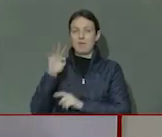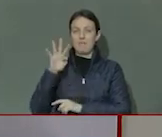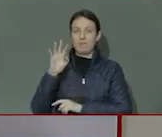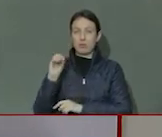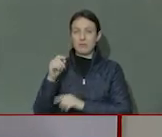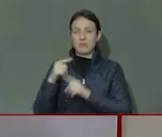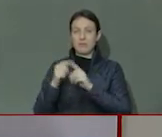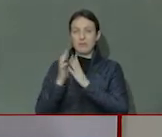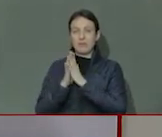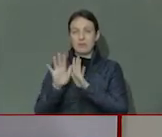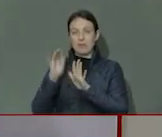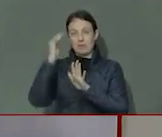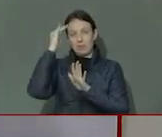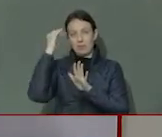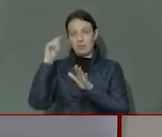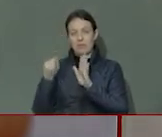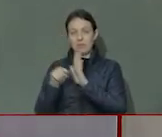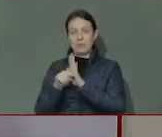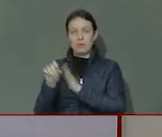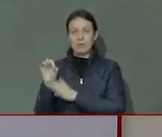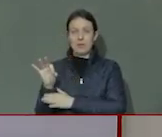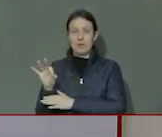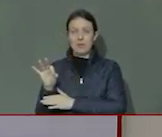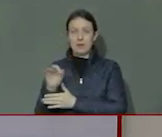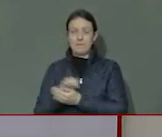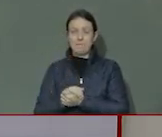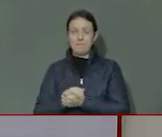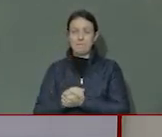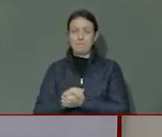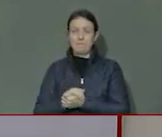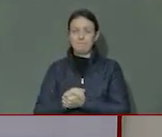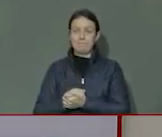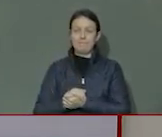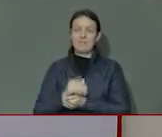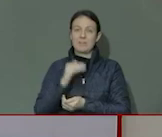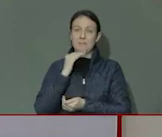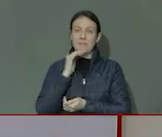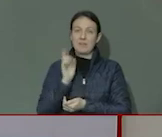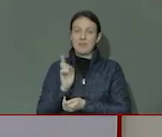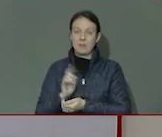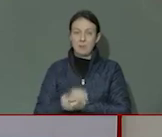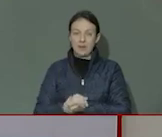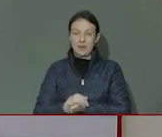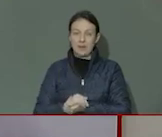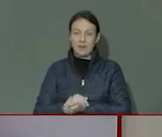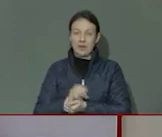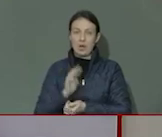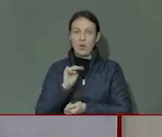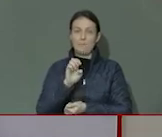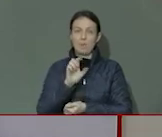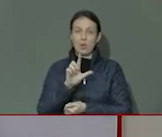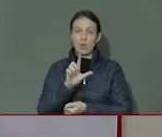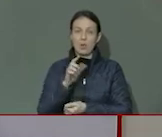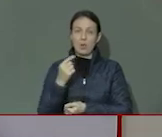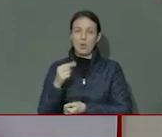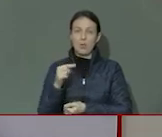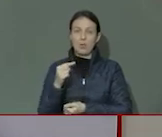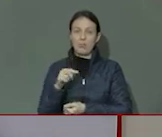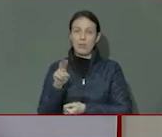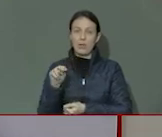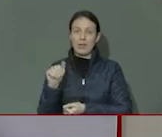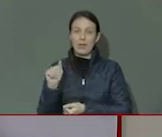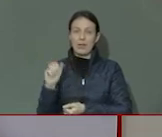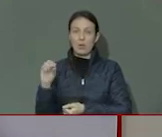to the power of negative 3. Therefore, the number of moles of sodium